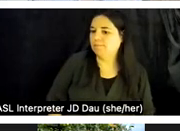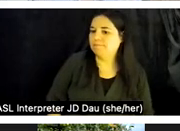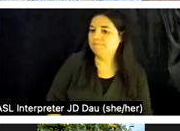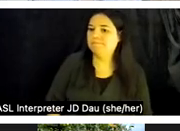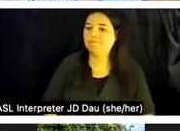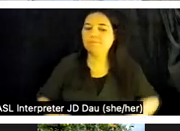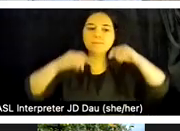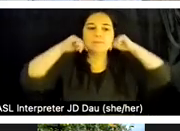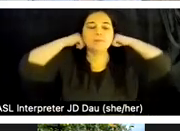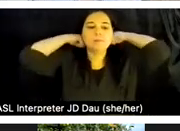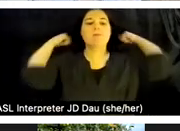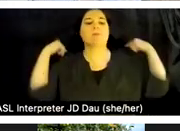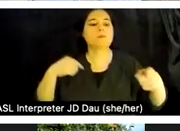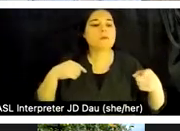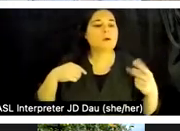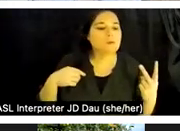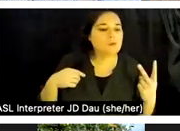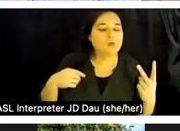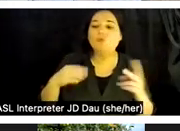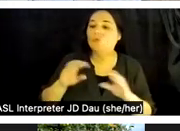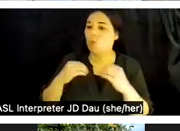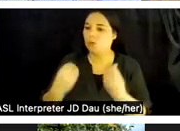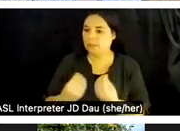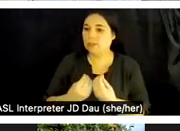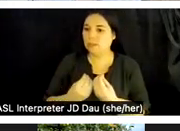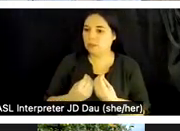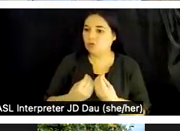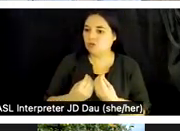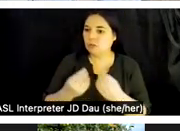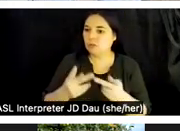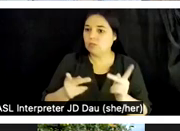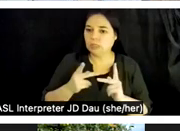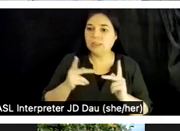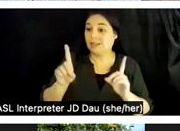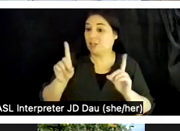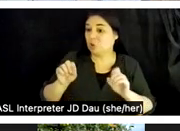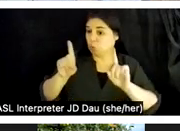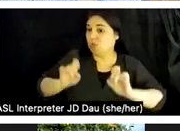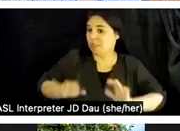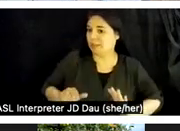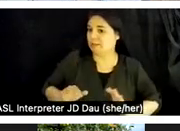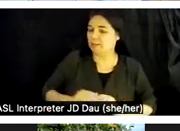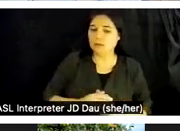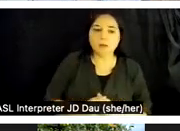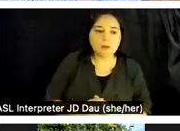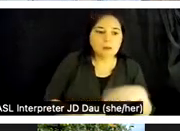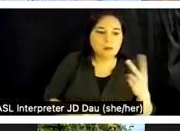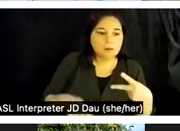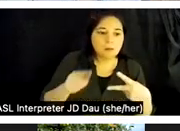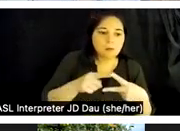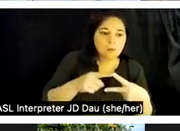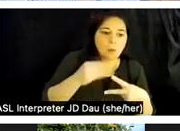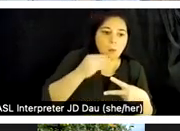And below we listed two organizations that do testing. One is Home